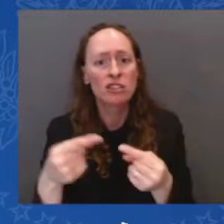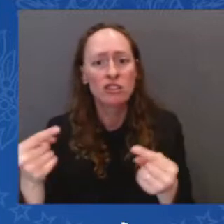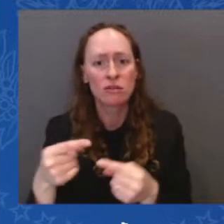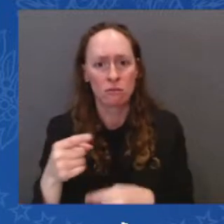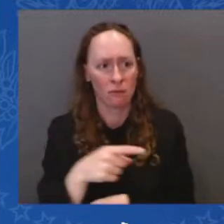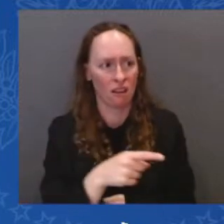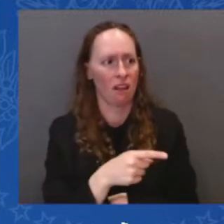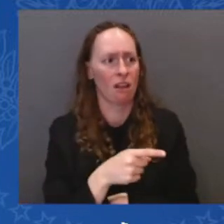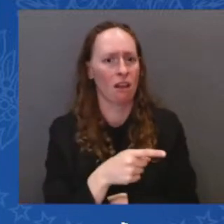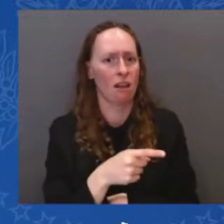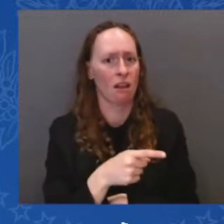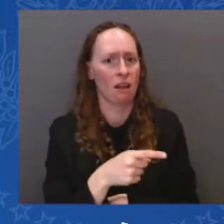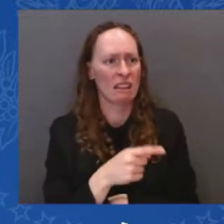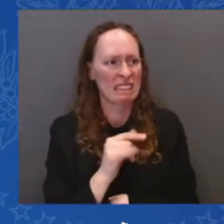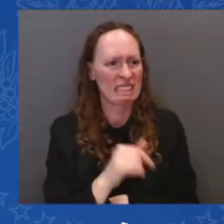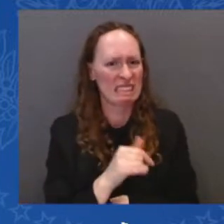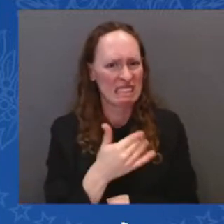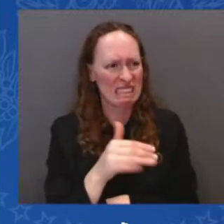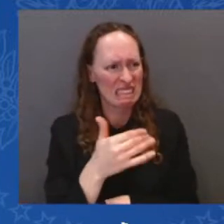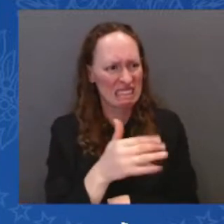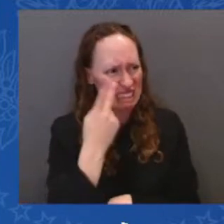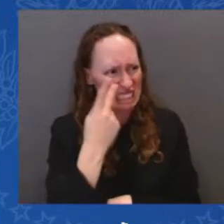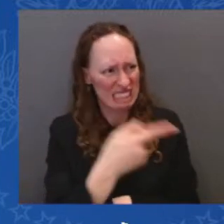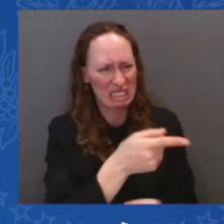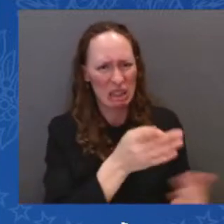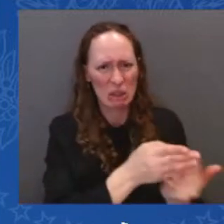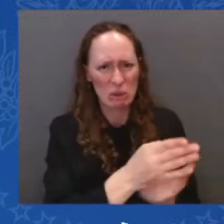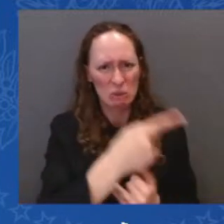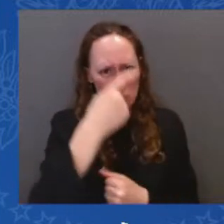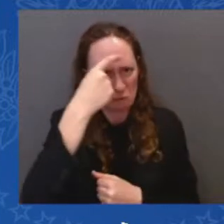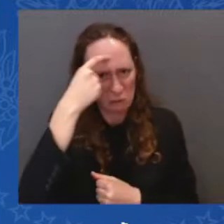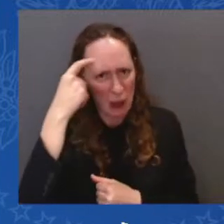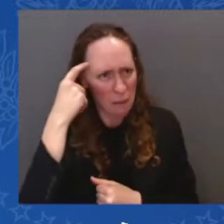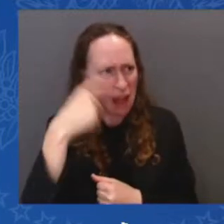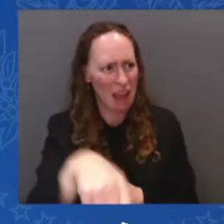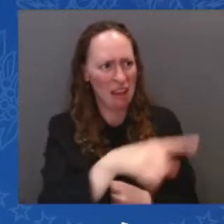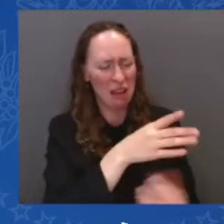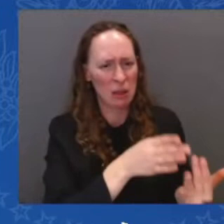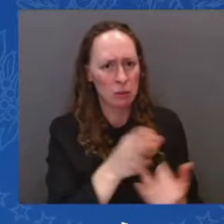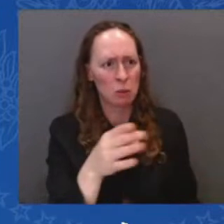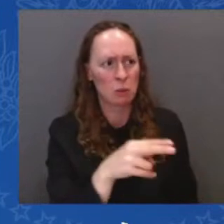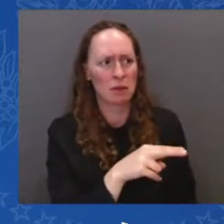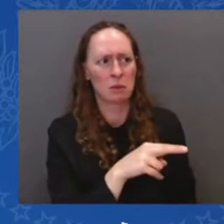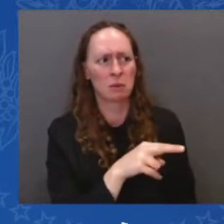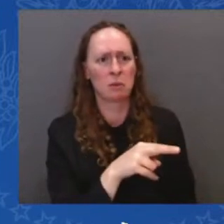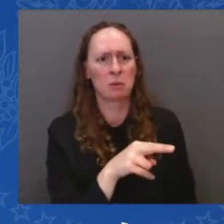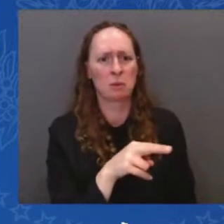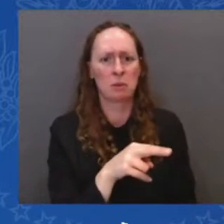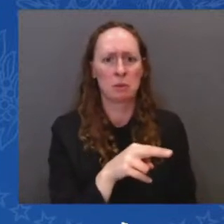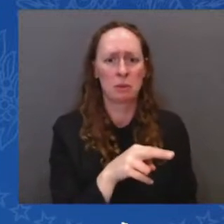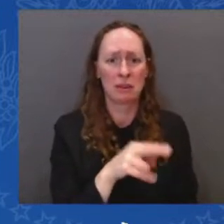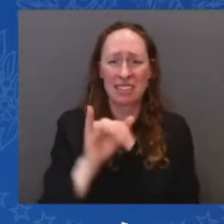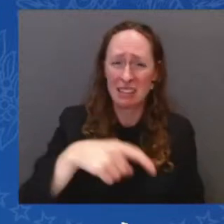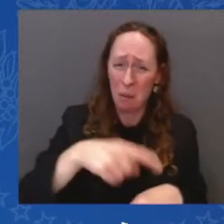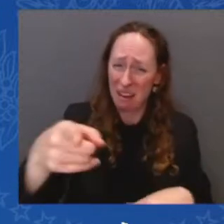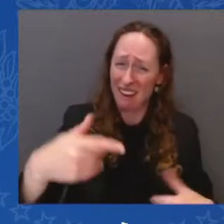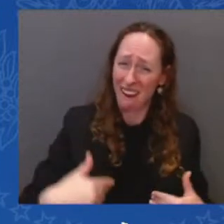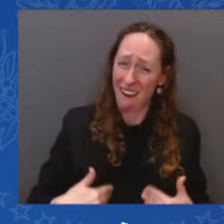agony through the eyes of a child. And you, like the children of every